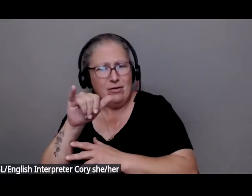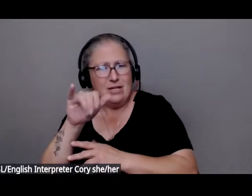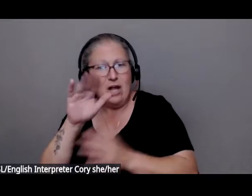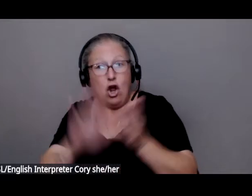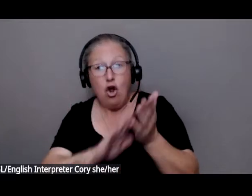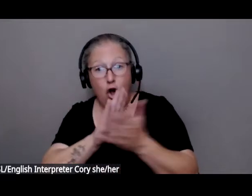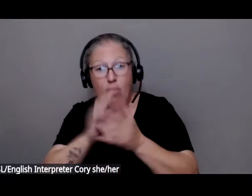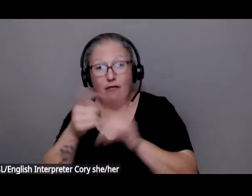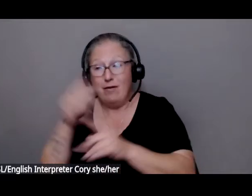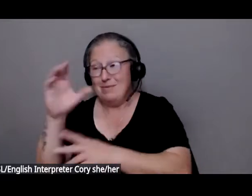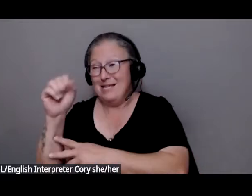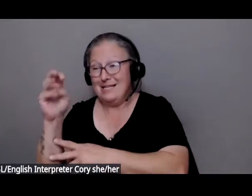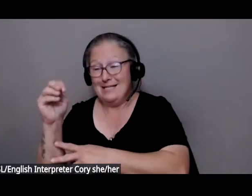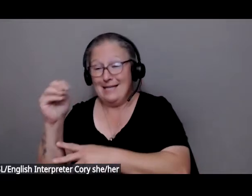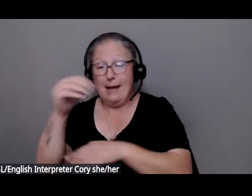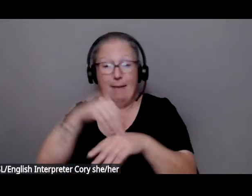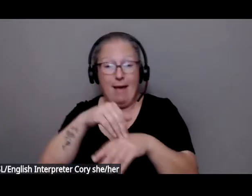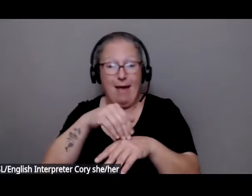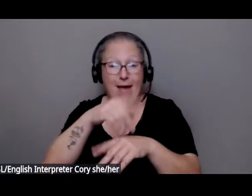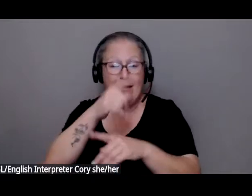from CSM at